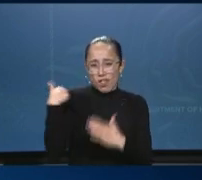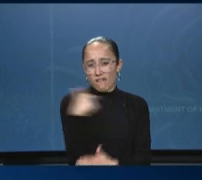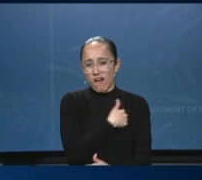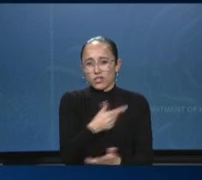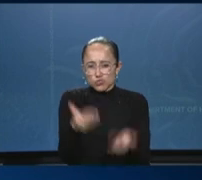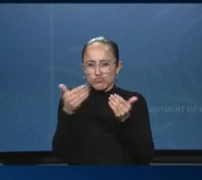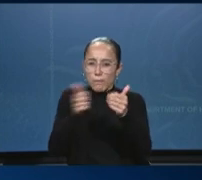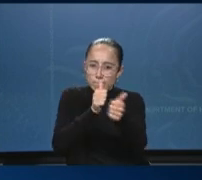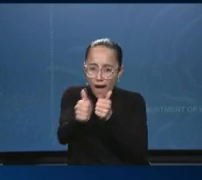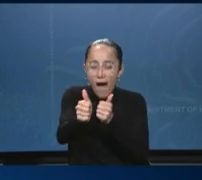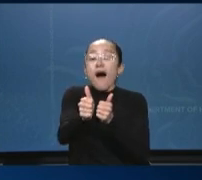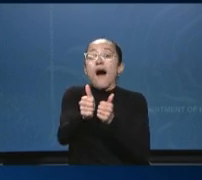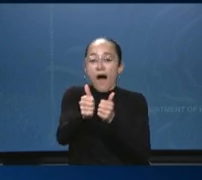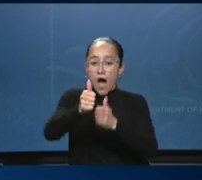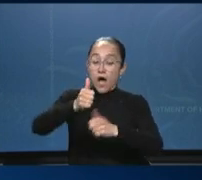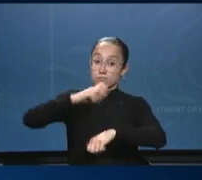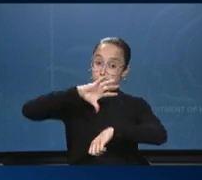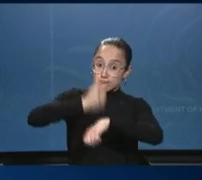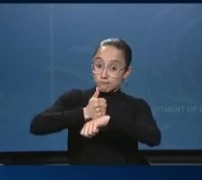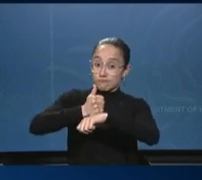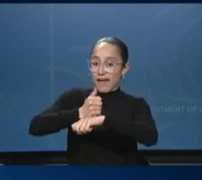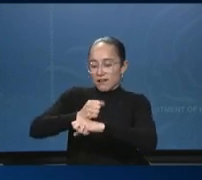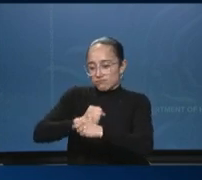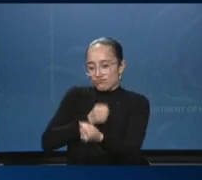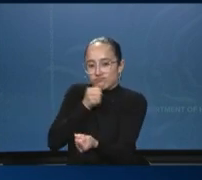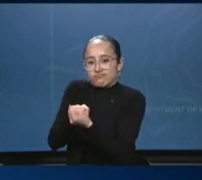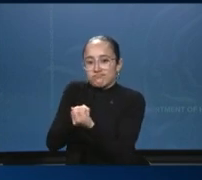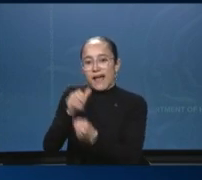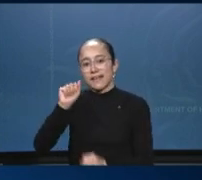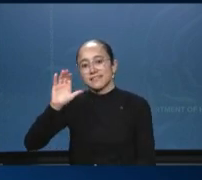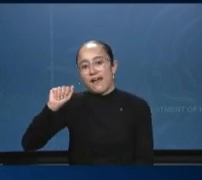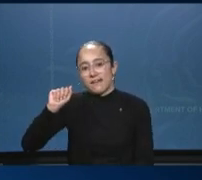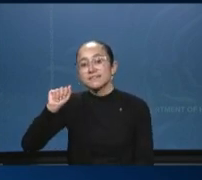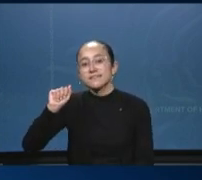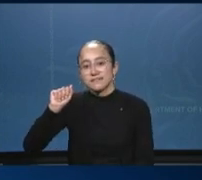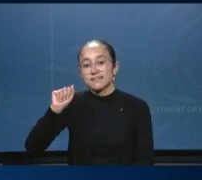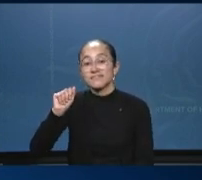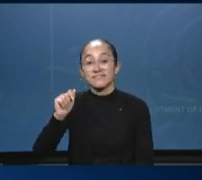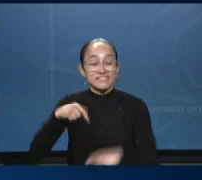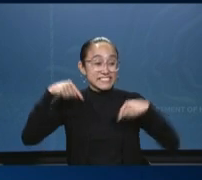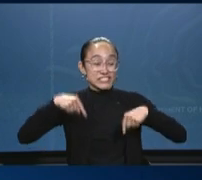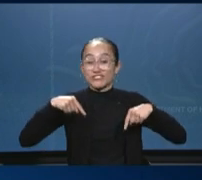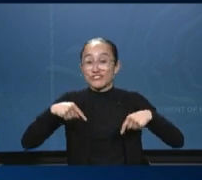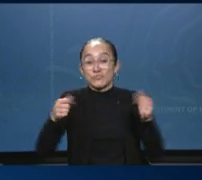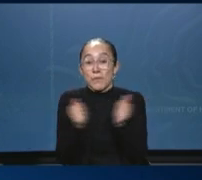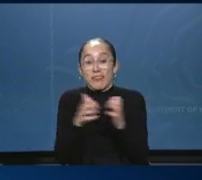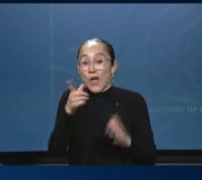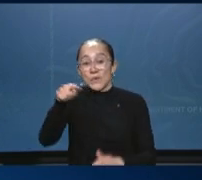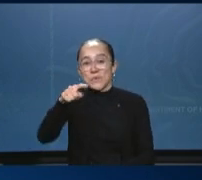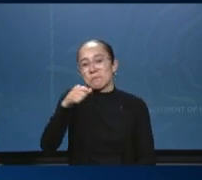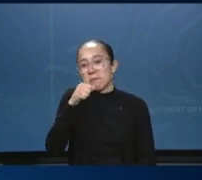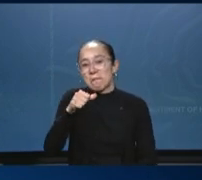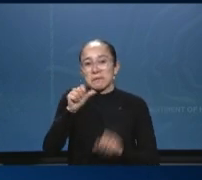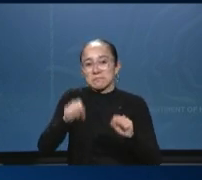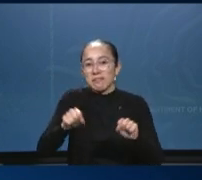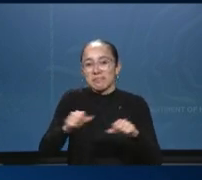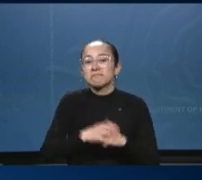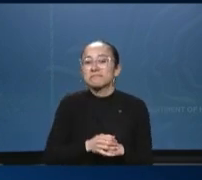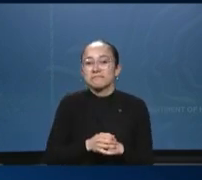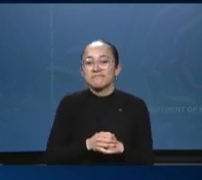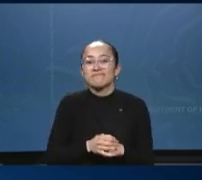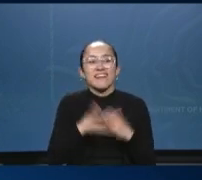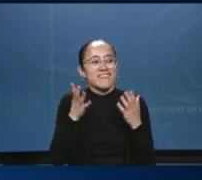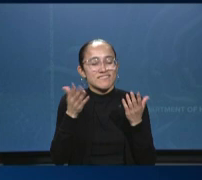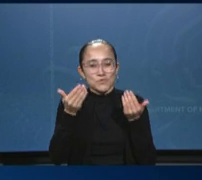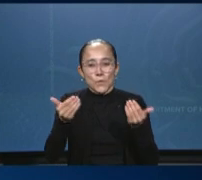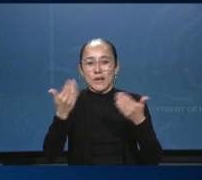pass, implement, and defend the ACA. We would not be here without you. Join us now